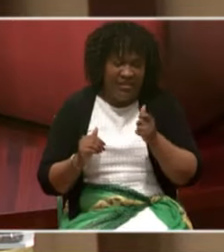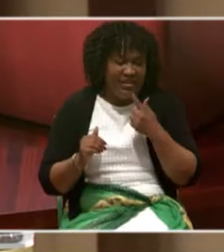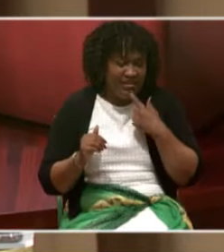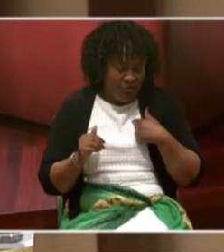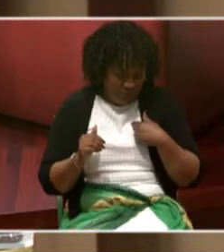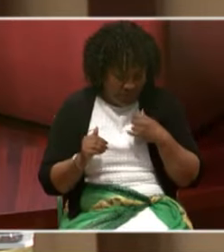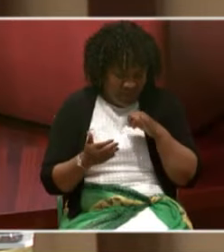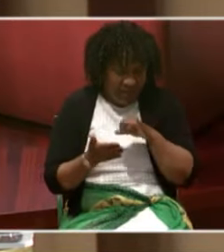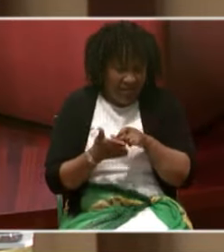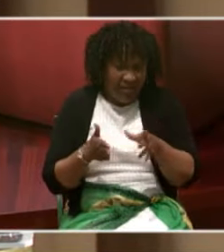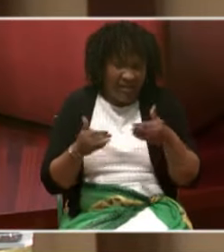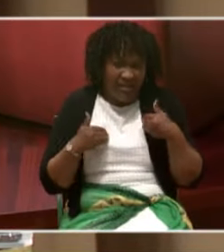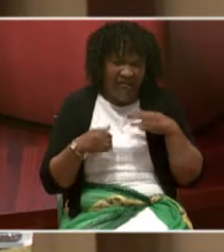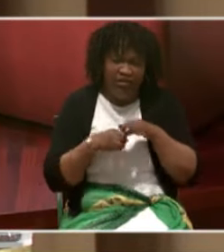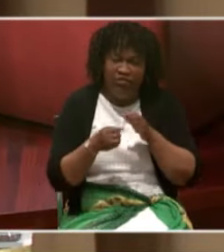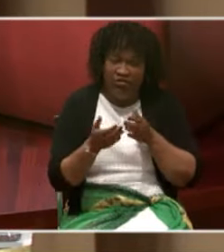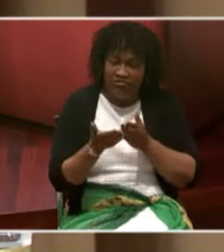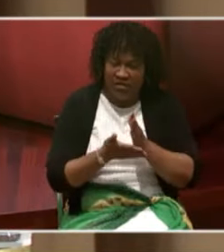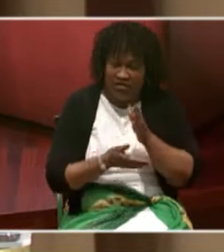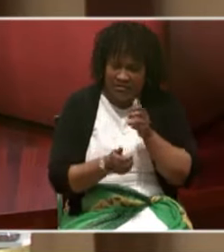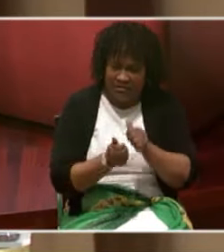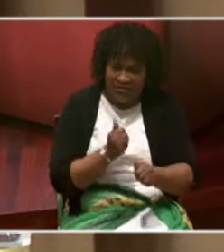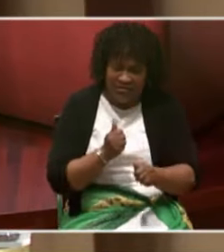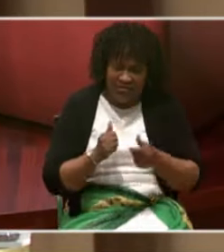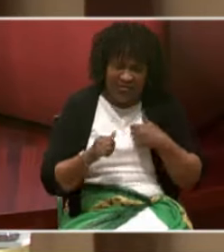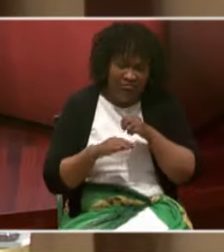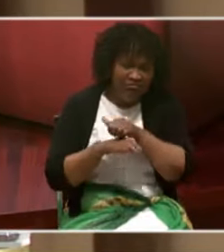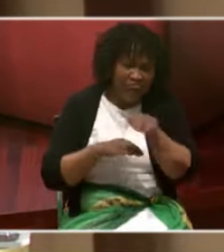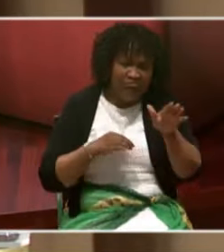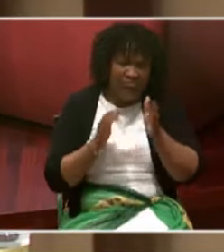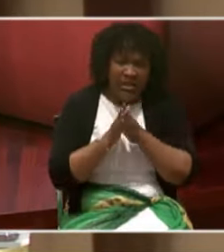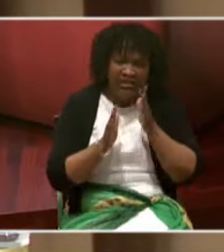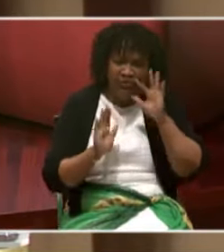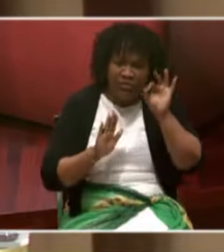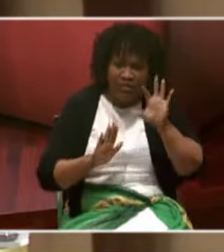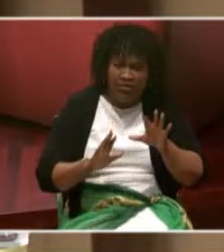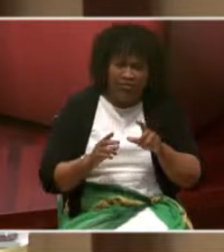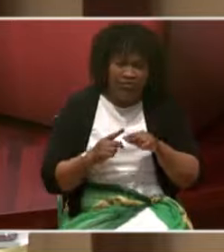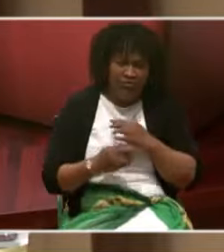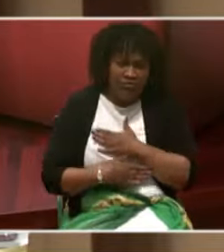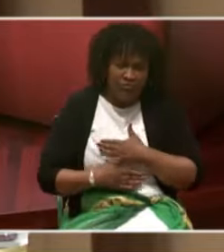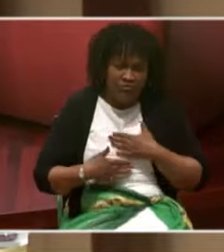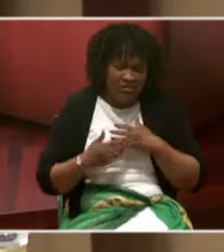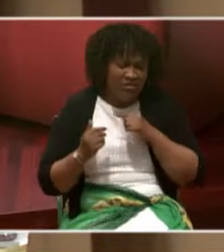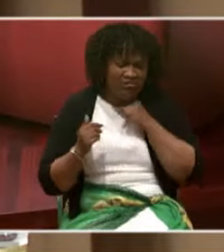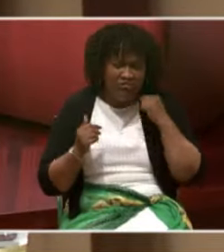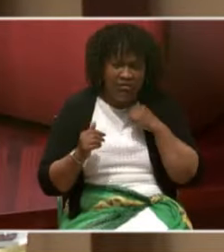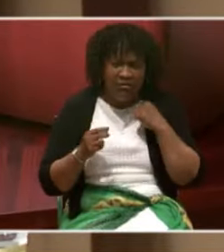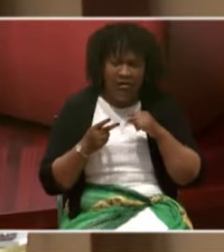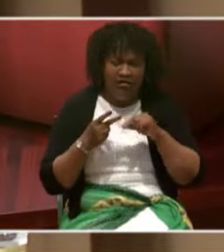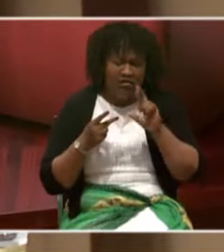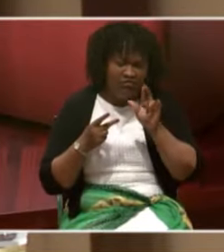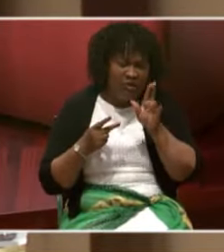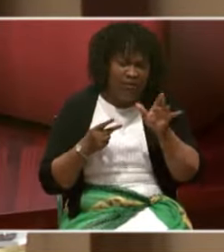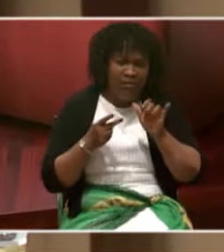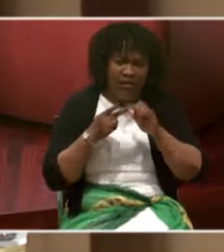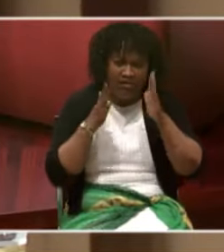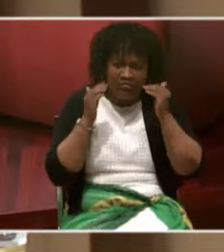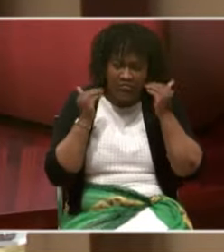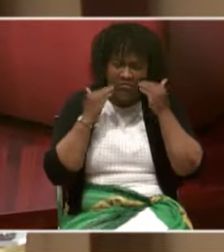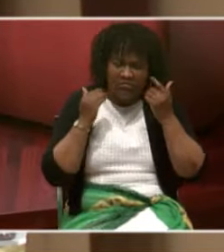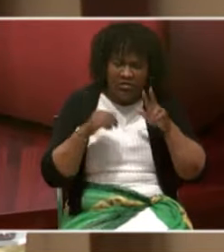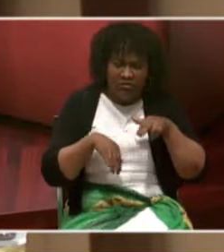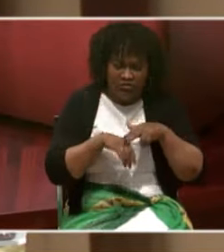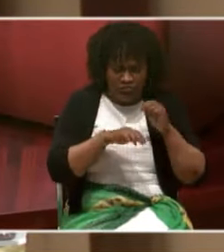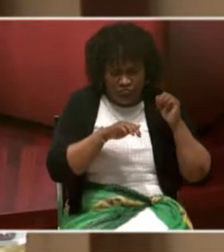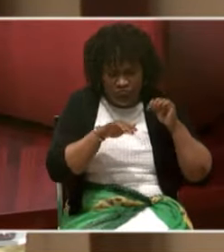call it the We Shall Overcome speech. The Congress gave him a standing ovation. I was sitting next to